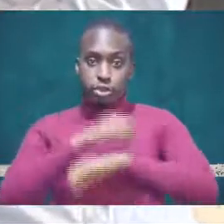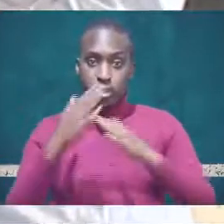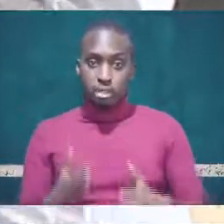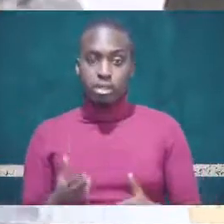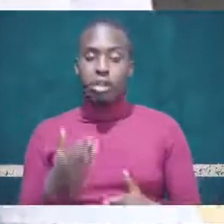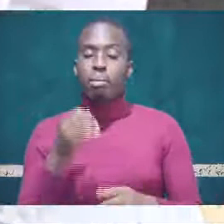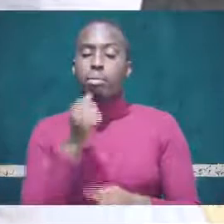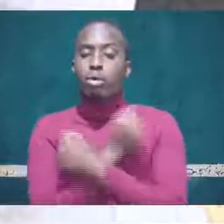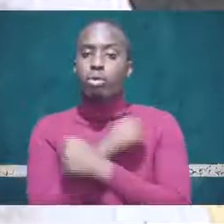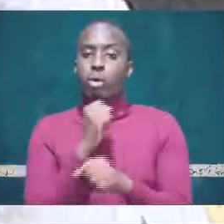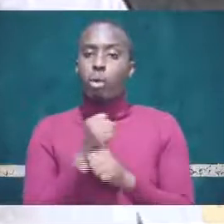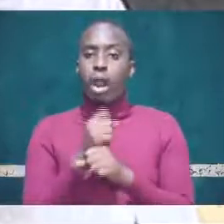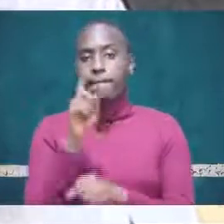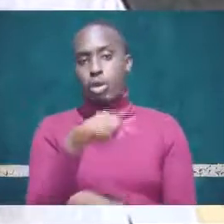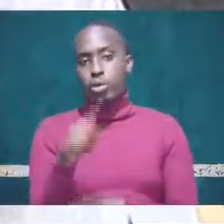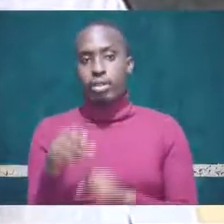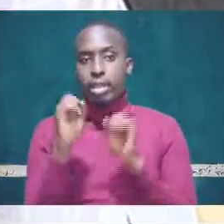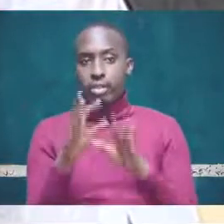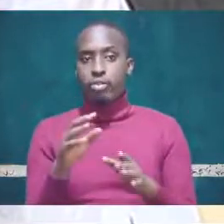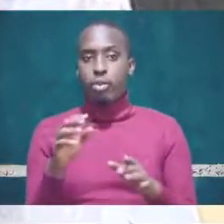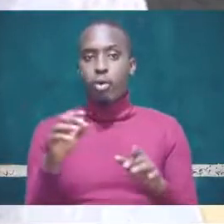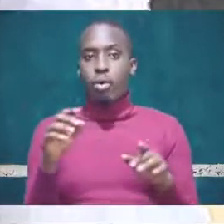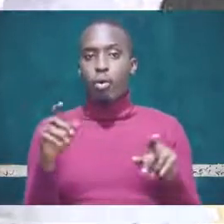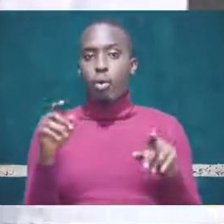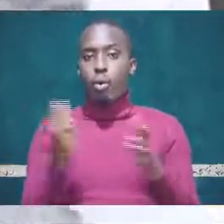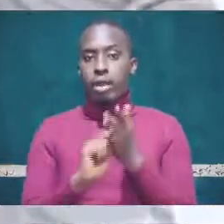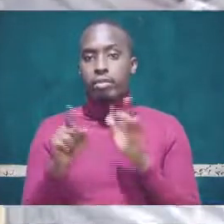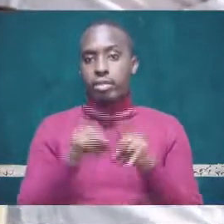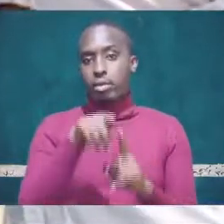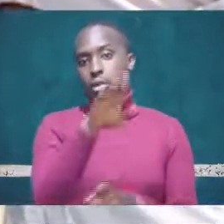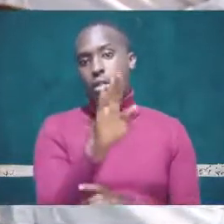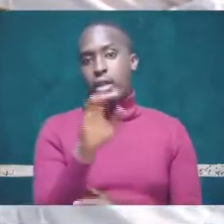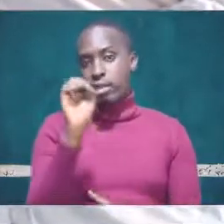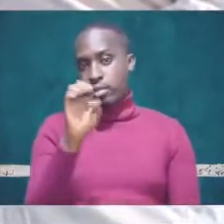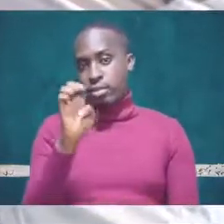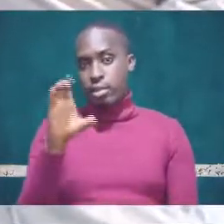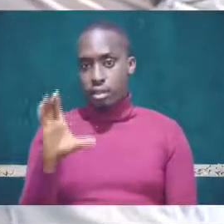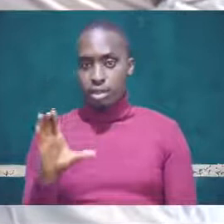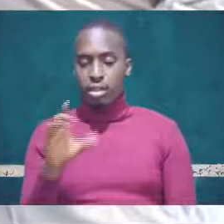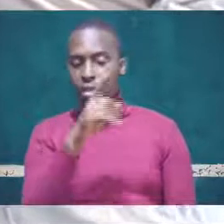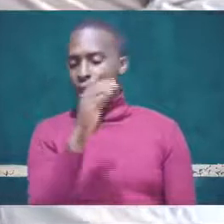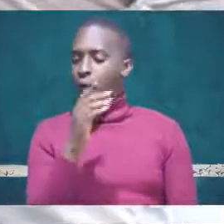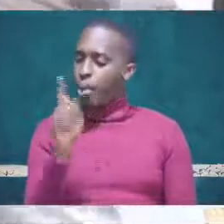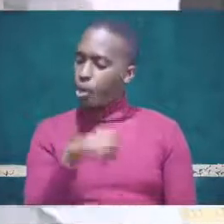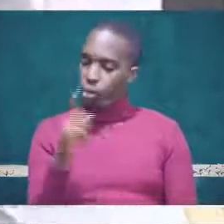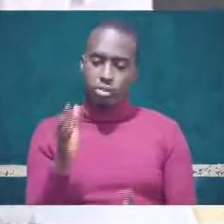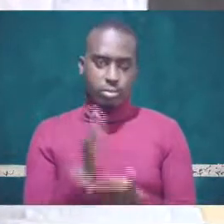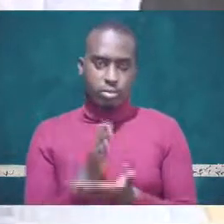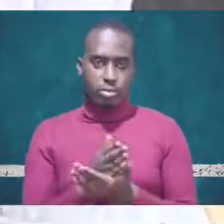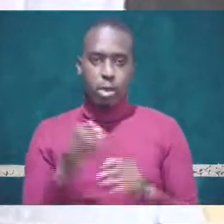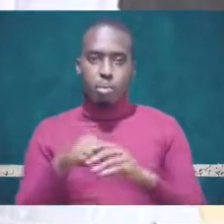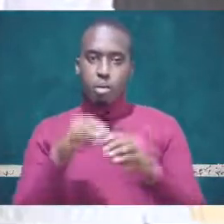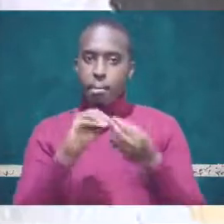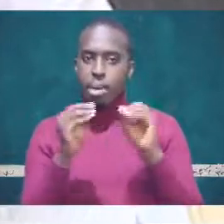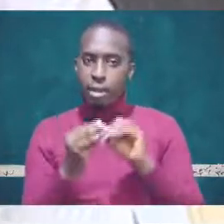making a mistake. If you write this for second, that is wrong. In